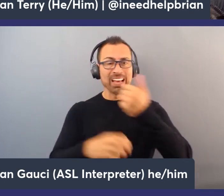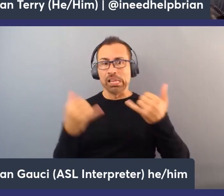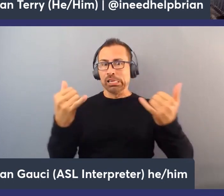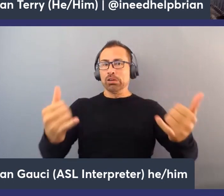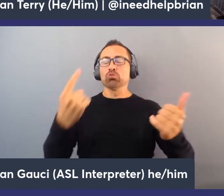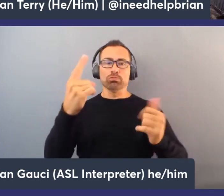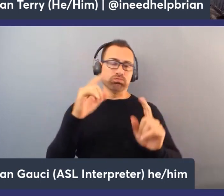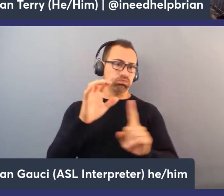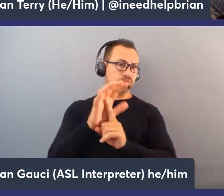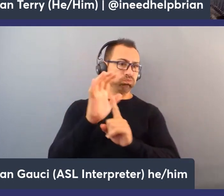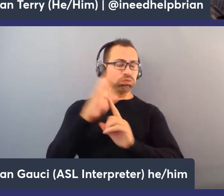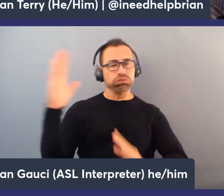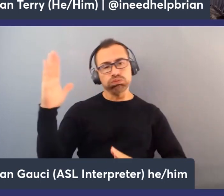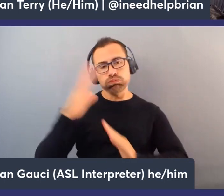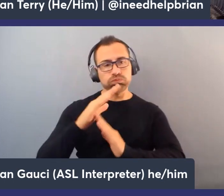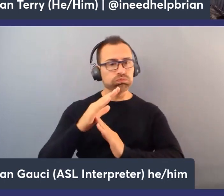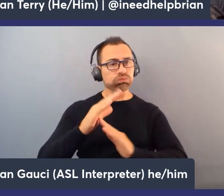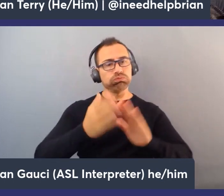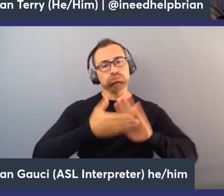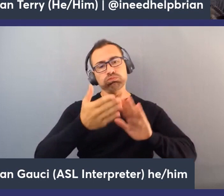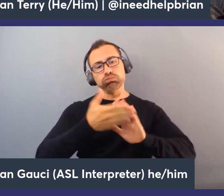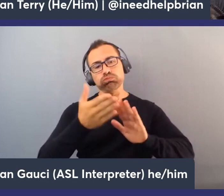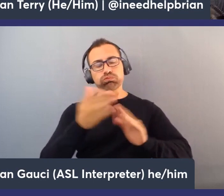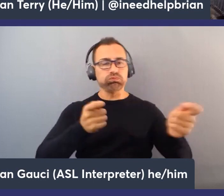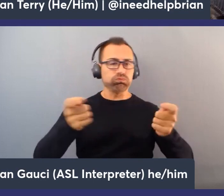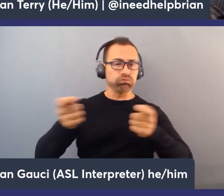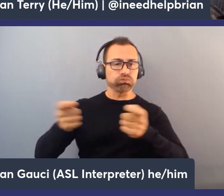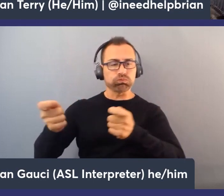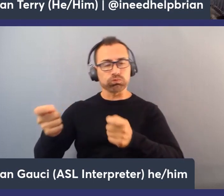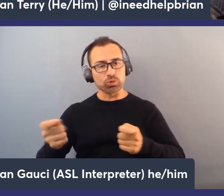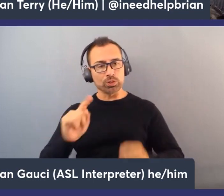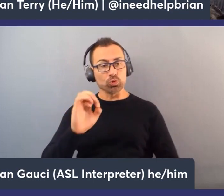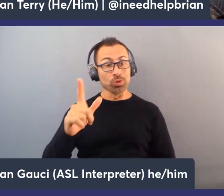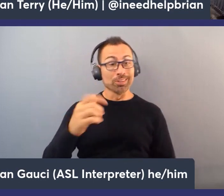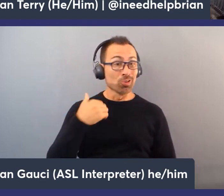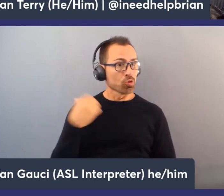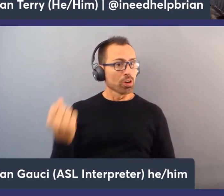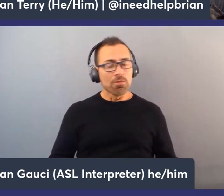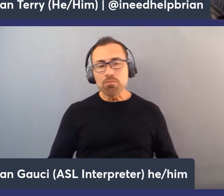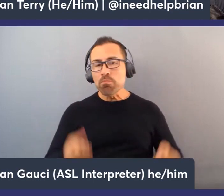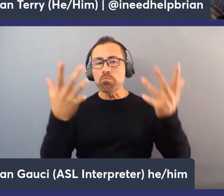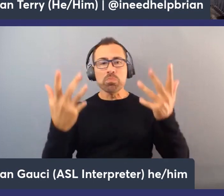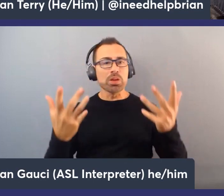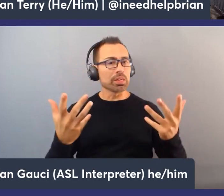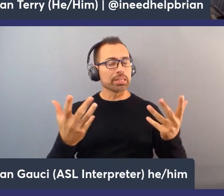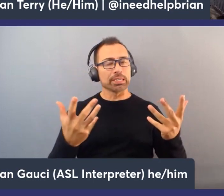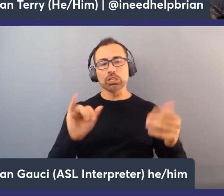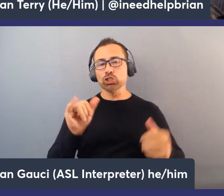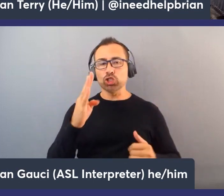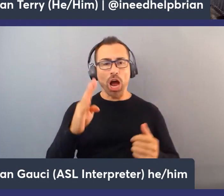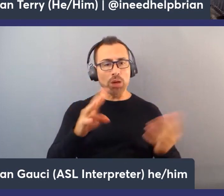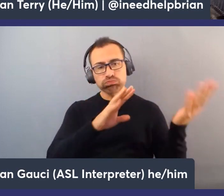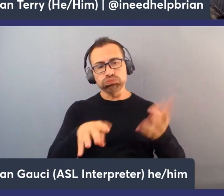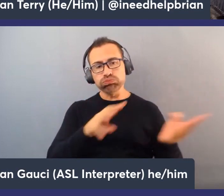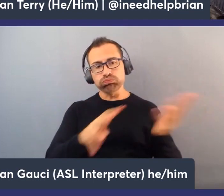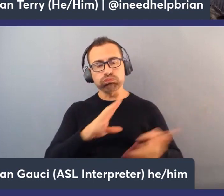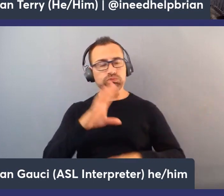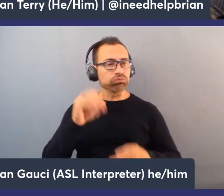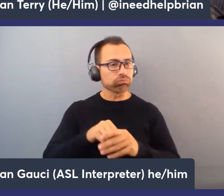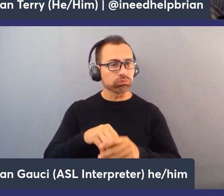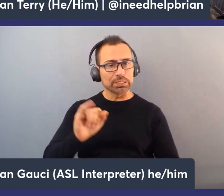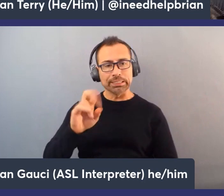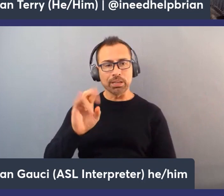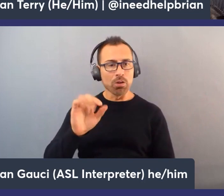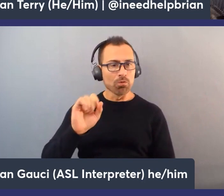create flows of jobs inside of Airflow, and it takes care of running those and retrying them if things fail